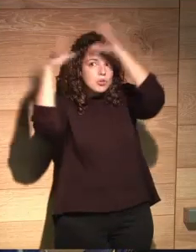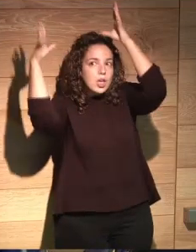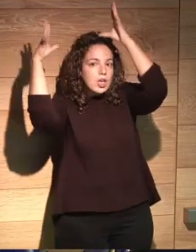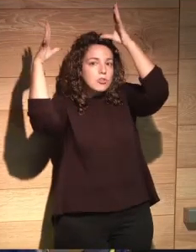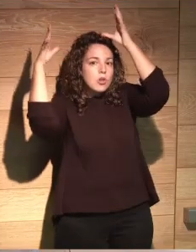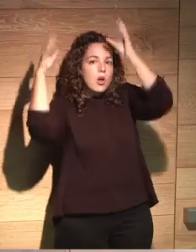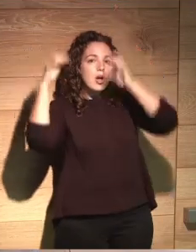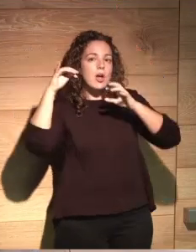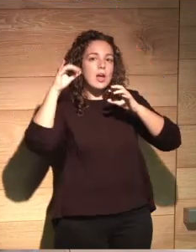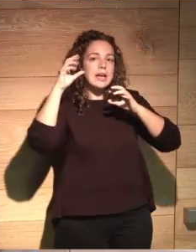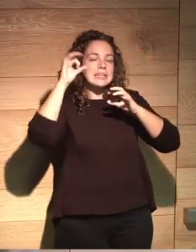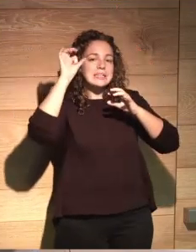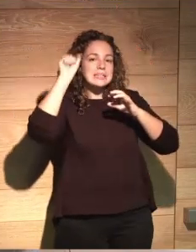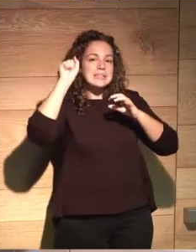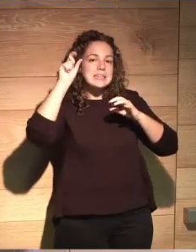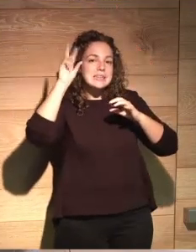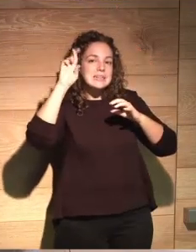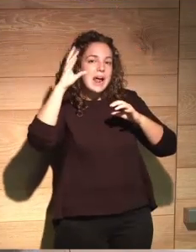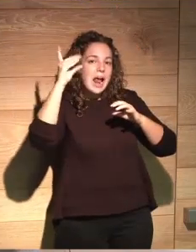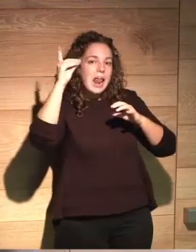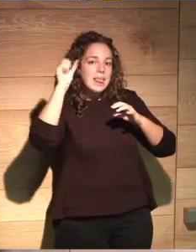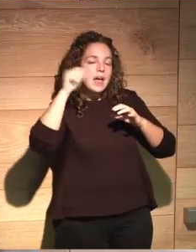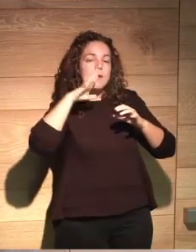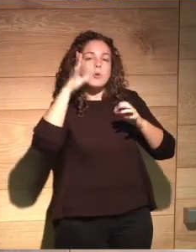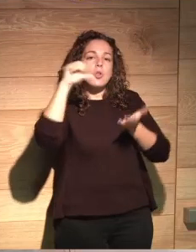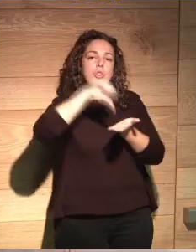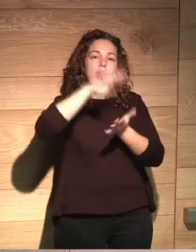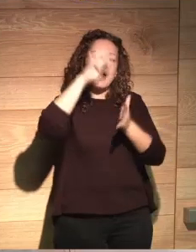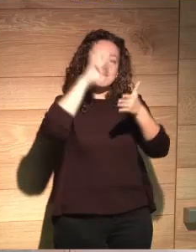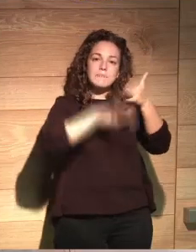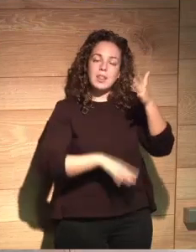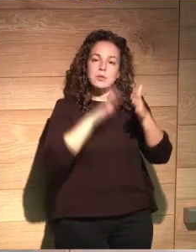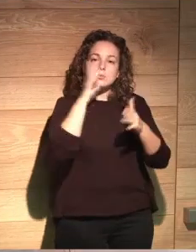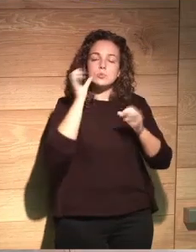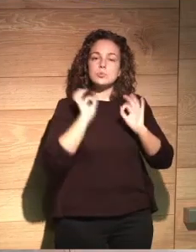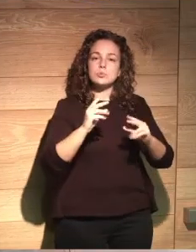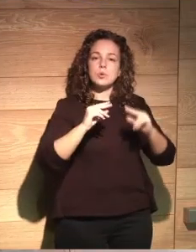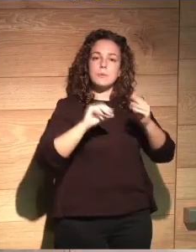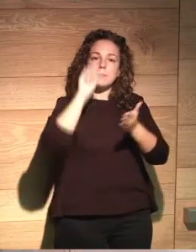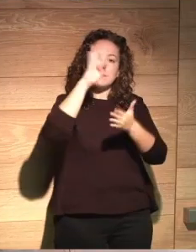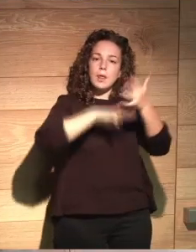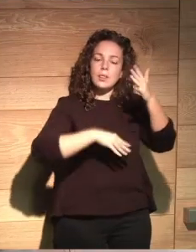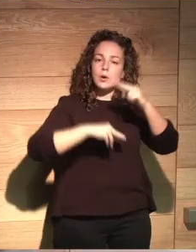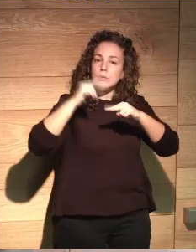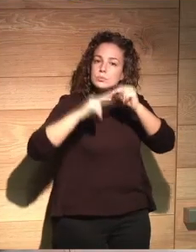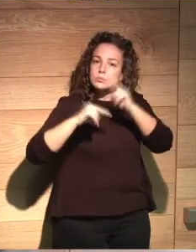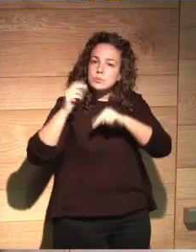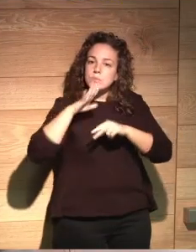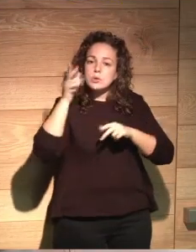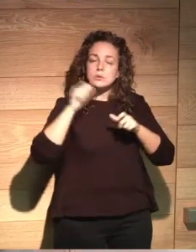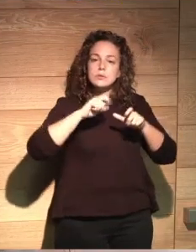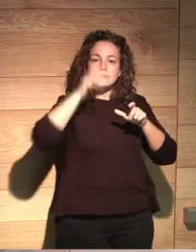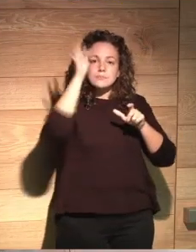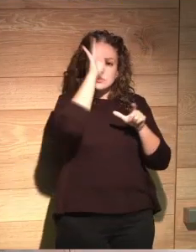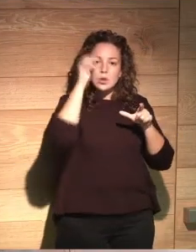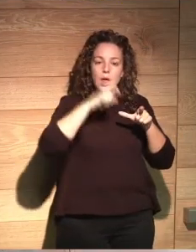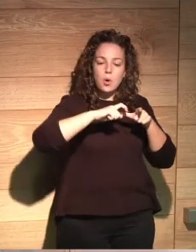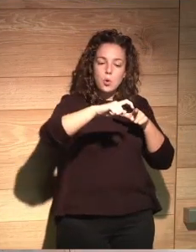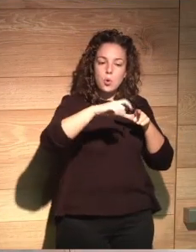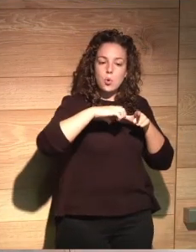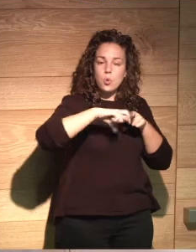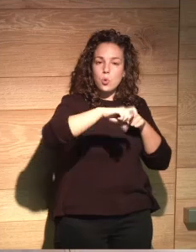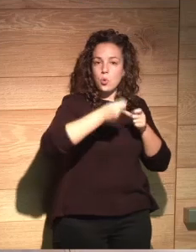mean, this is the Alfonso Cerdà's dream in the city of Barcelona when he